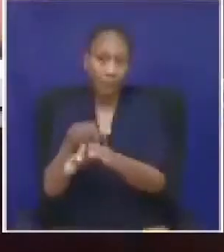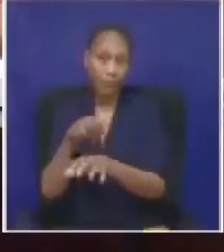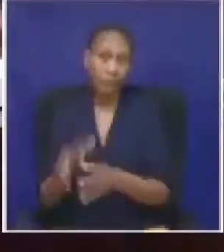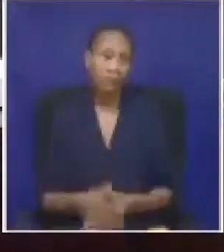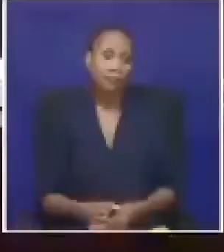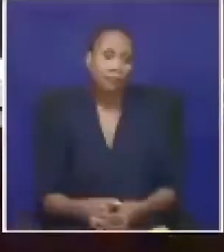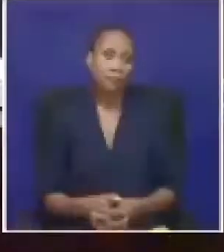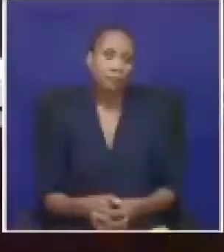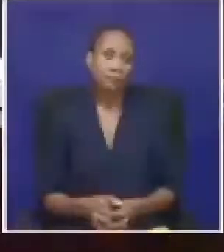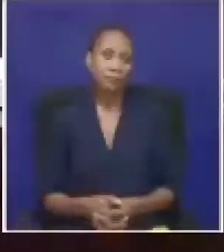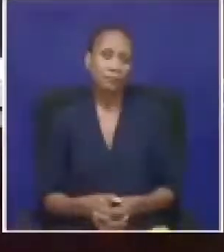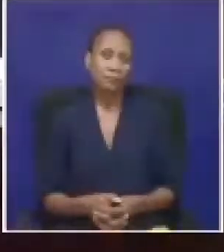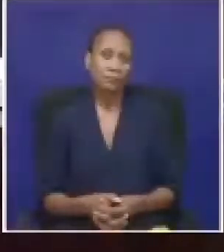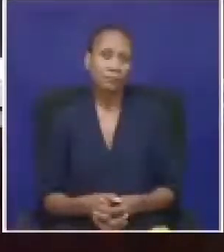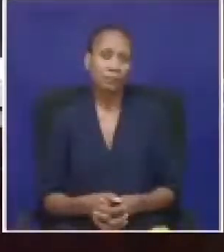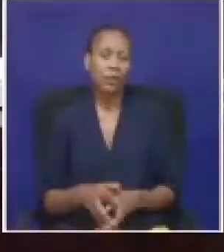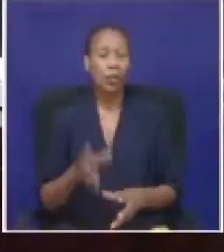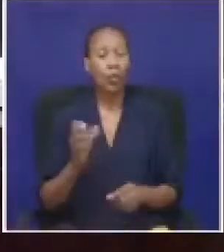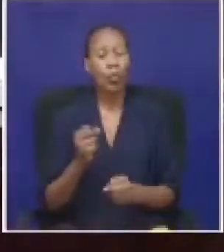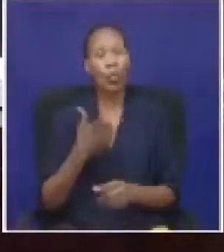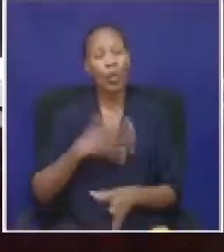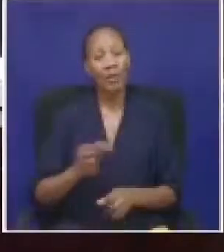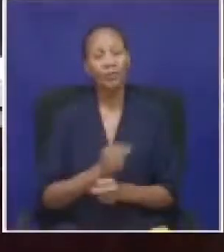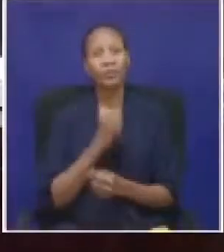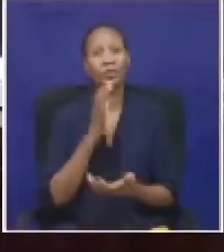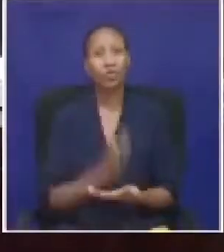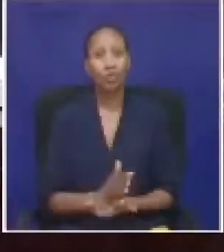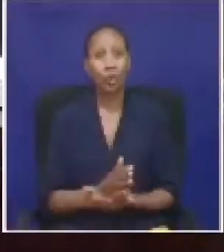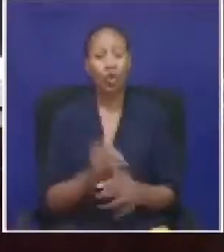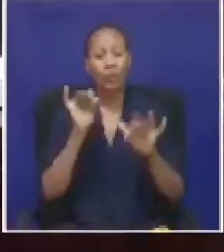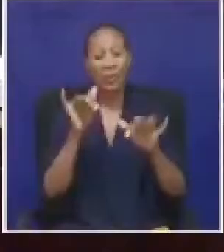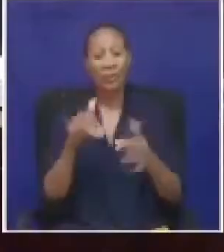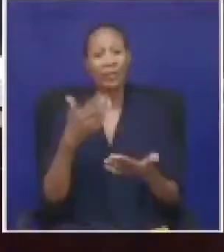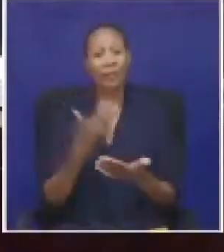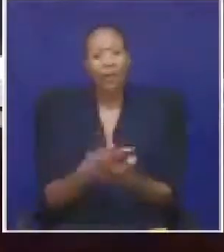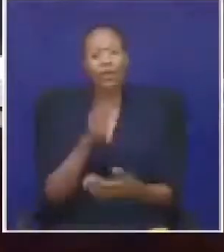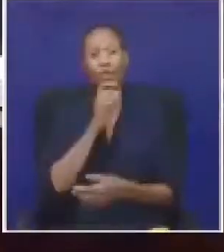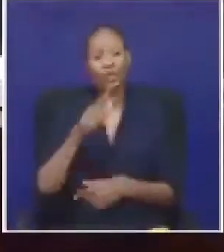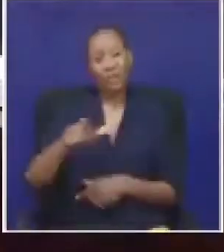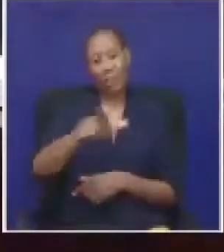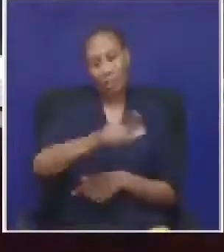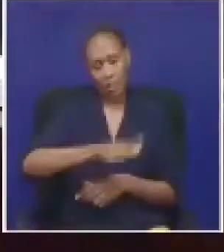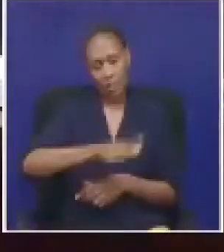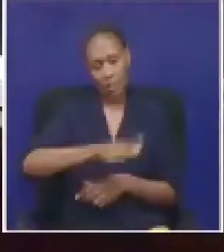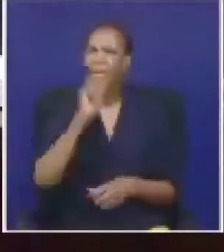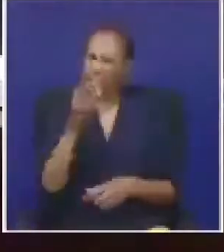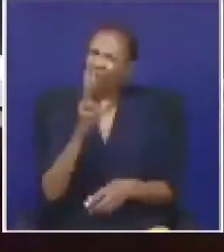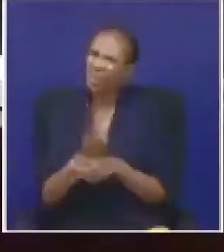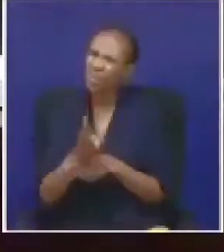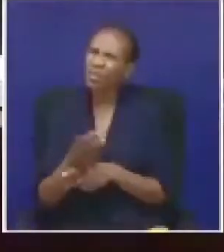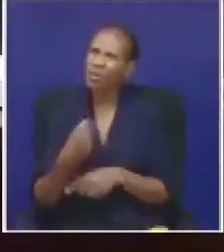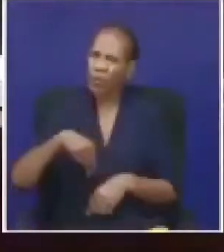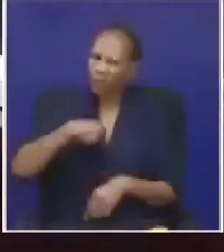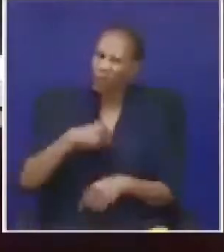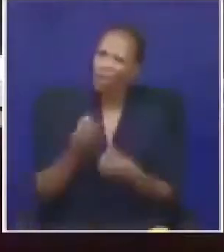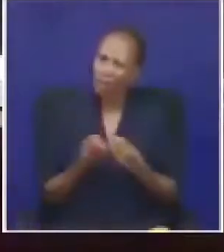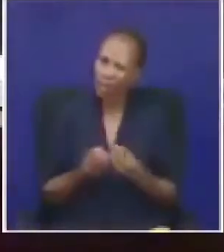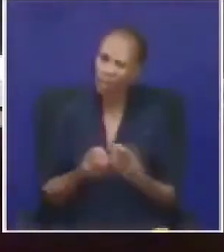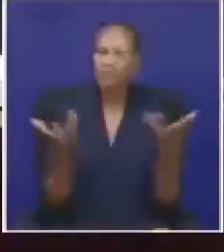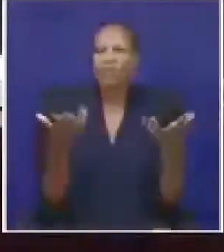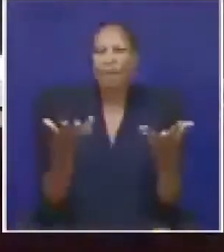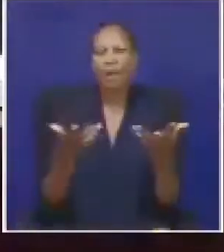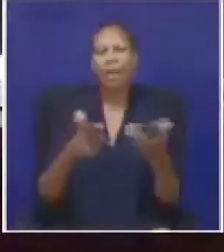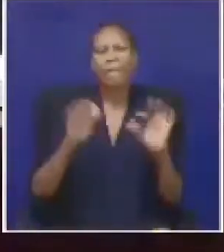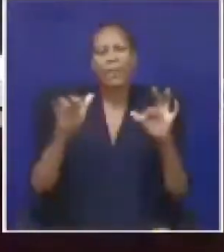We are giving them farms to ensure that they can till the land, but also we are giving people